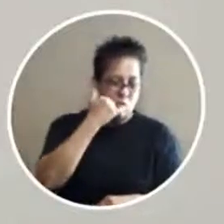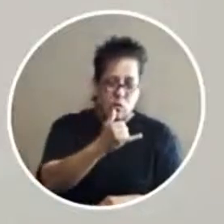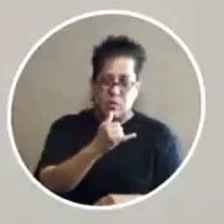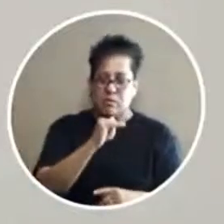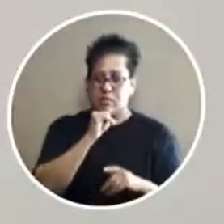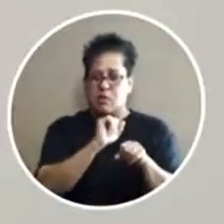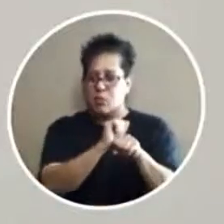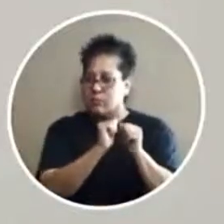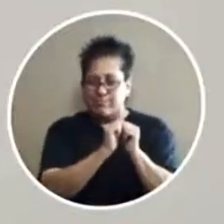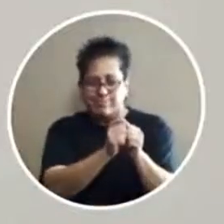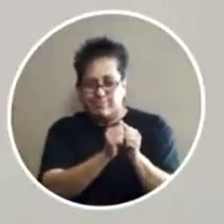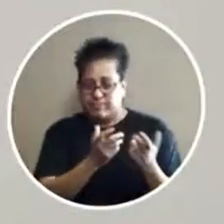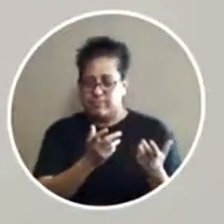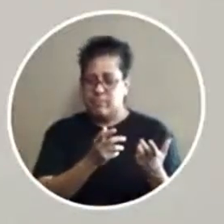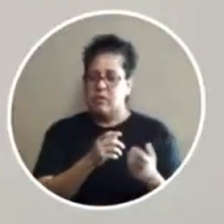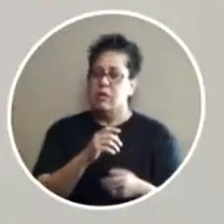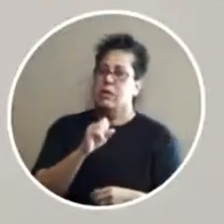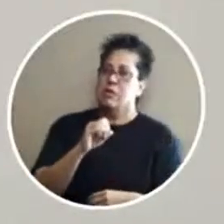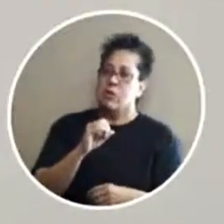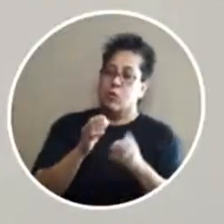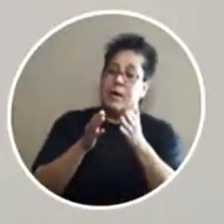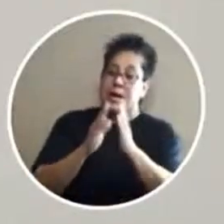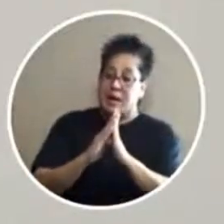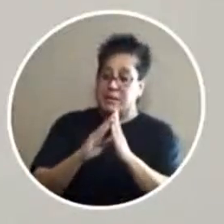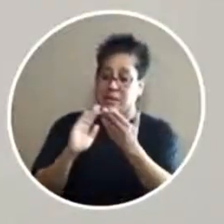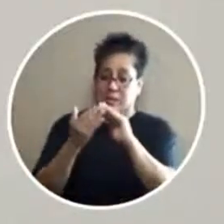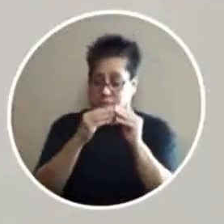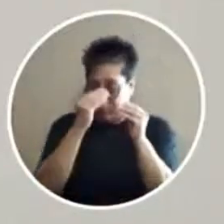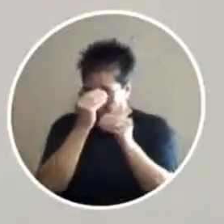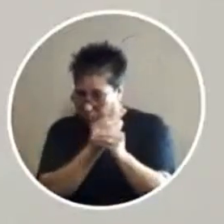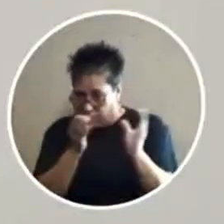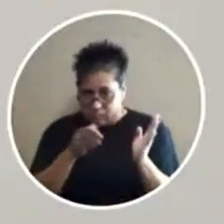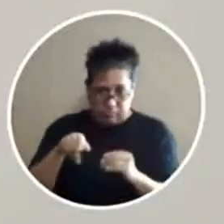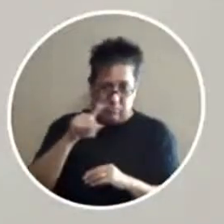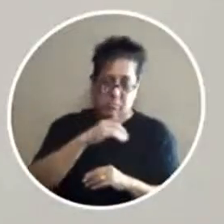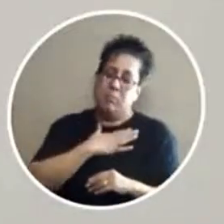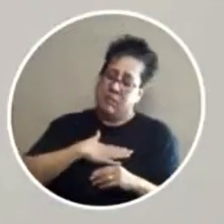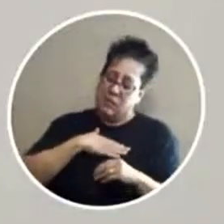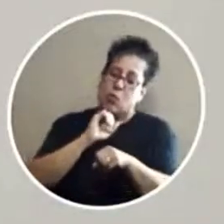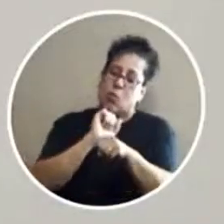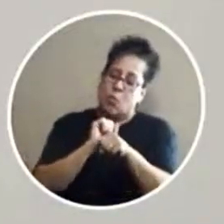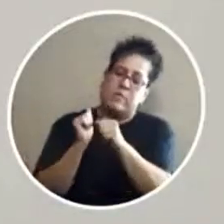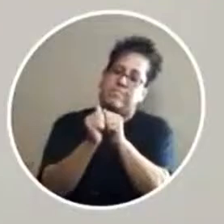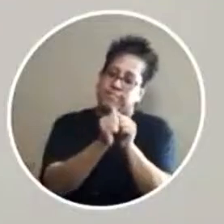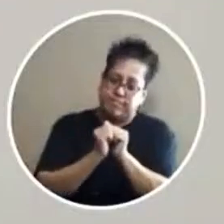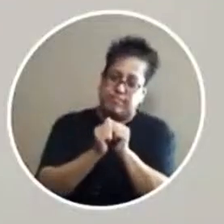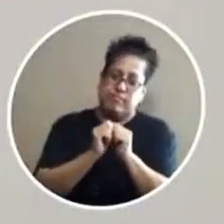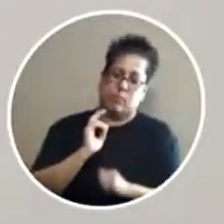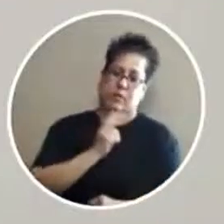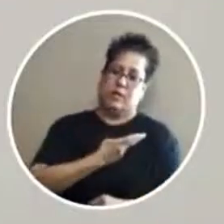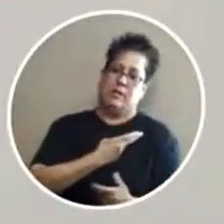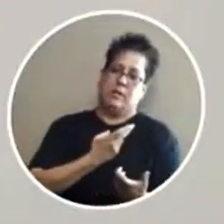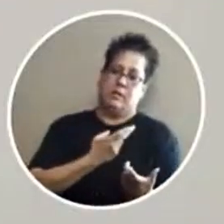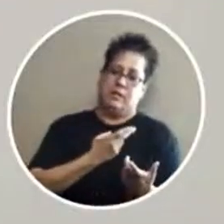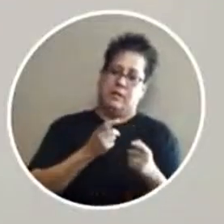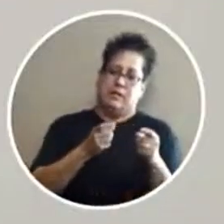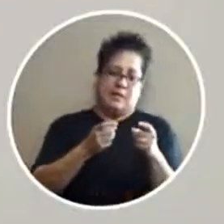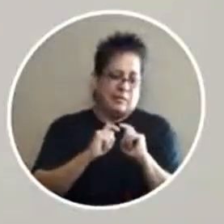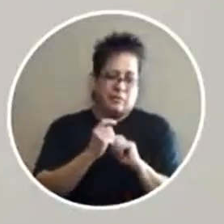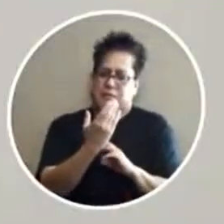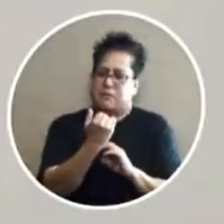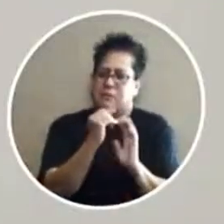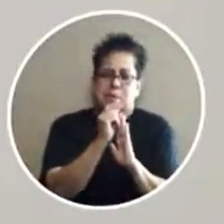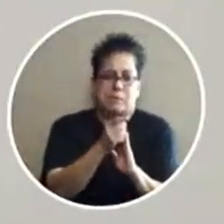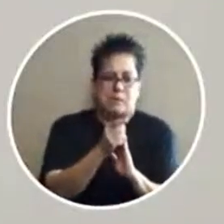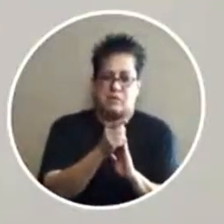us. So we are calling to the community to help us, to work with us, to give us 15 minutes